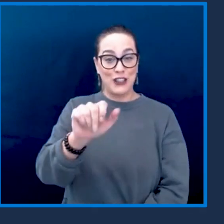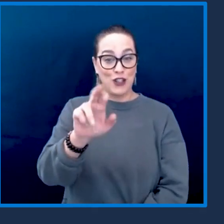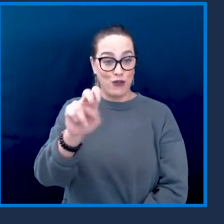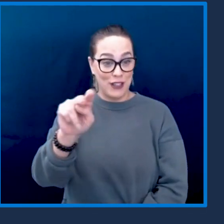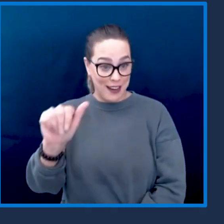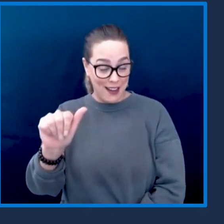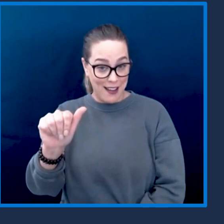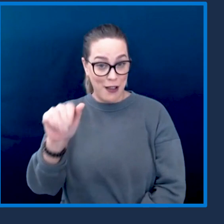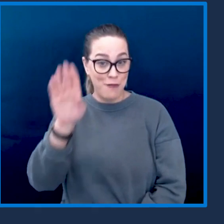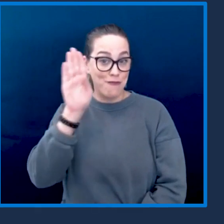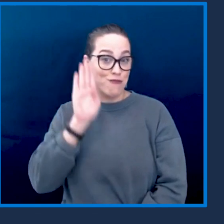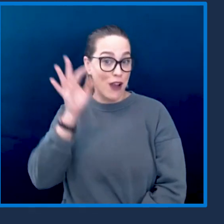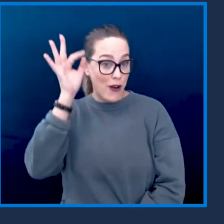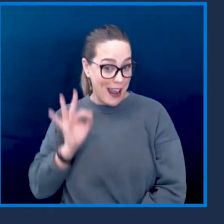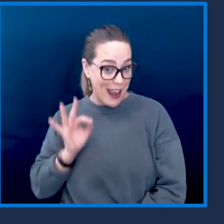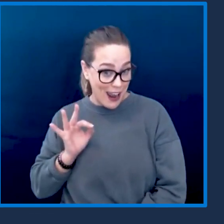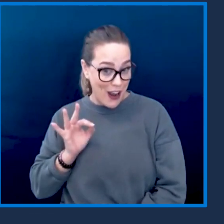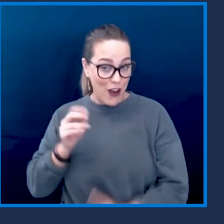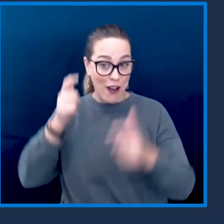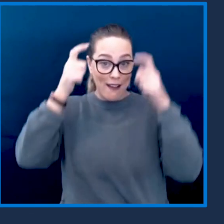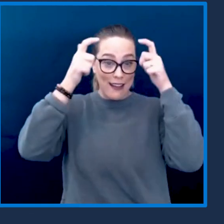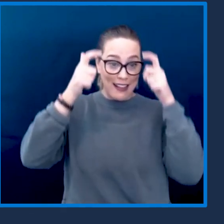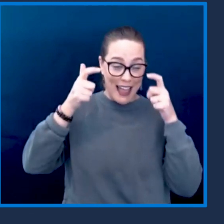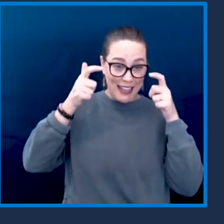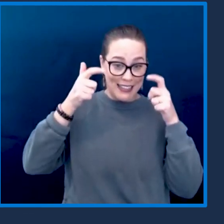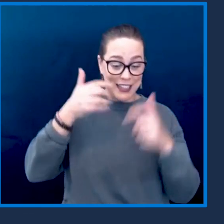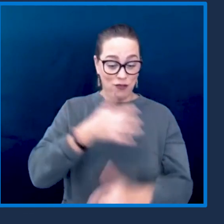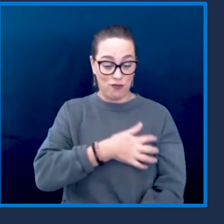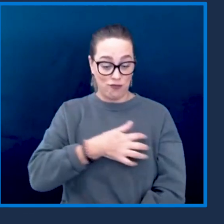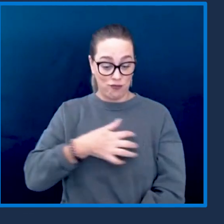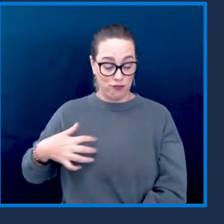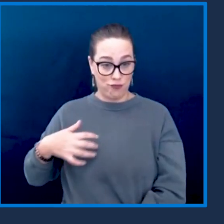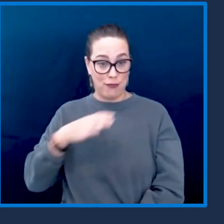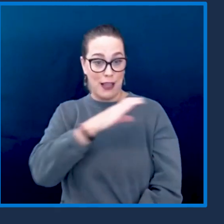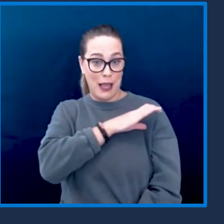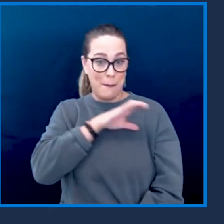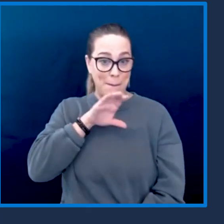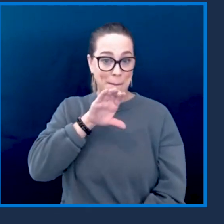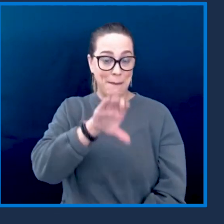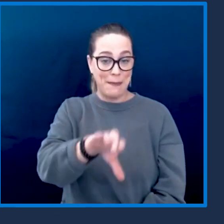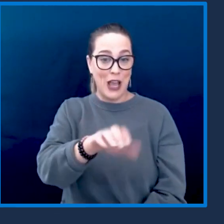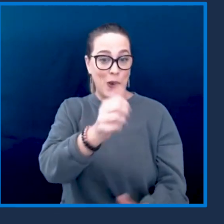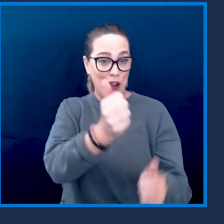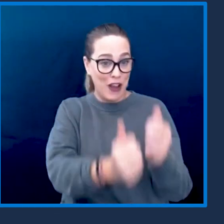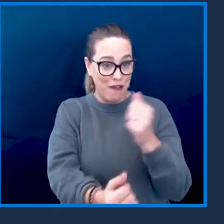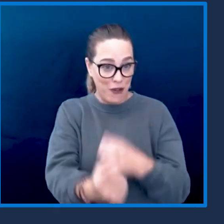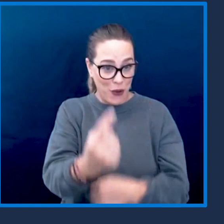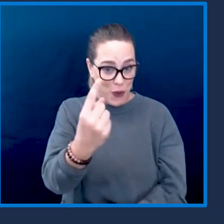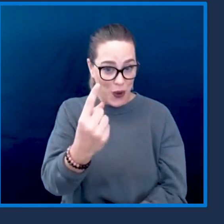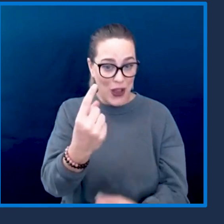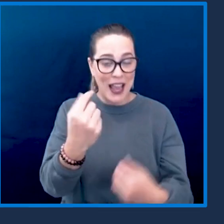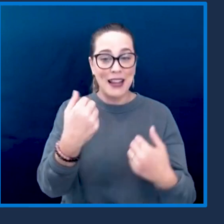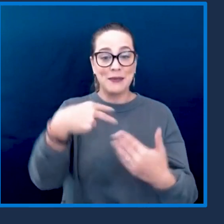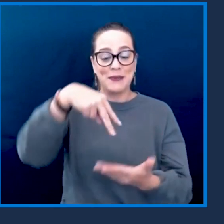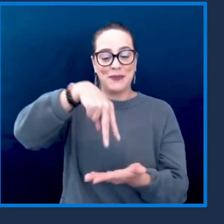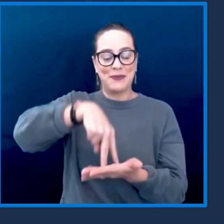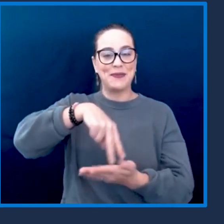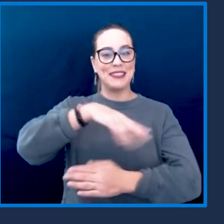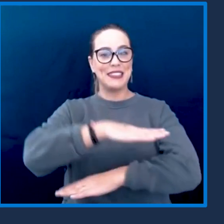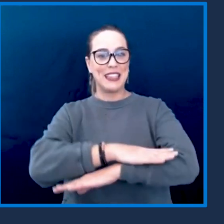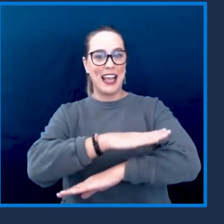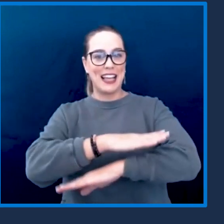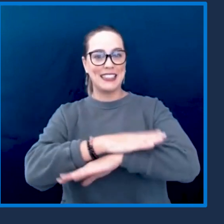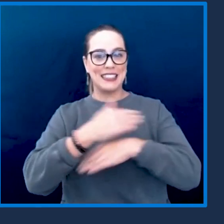wearing glasses, and my favorite Microsoft t-shirt that says Empower Every Person. I'm standing at my desk in my home office with some shelves behind